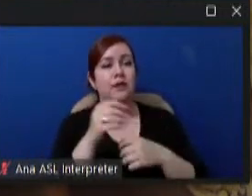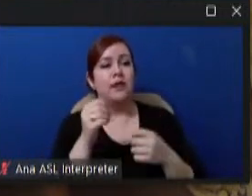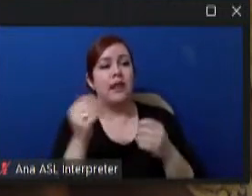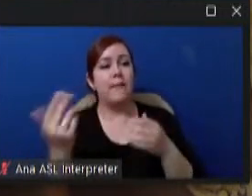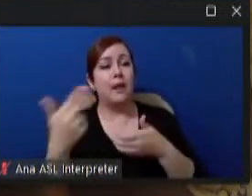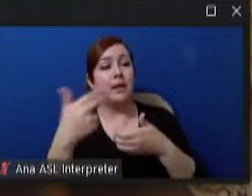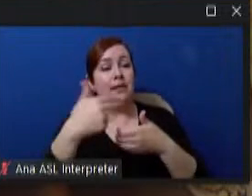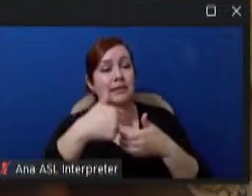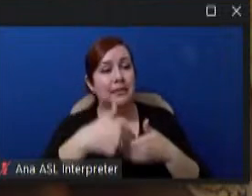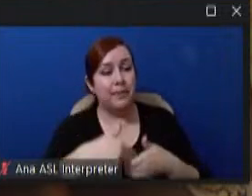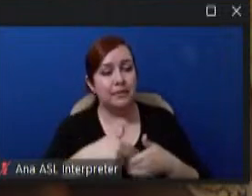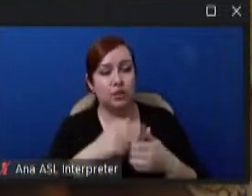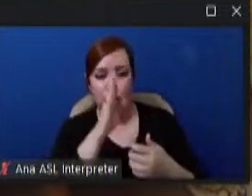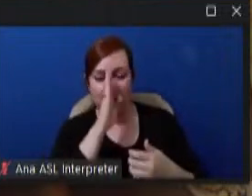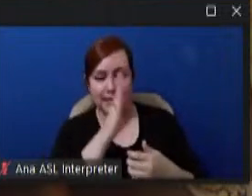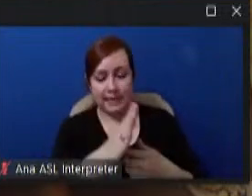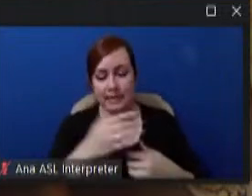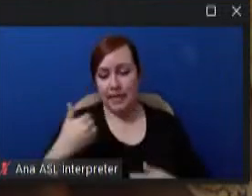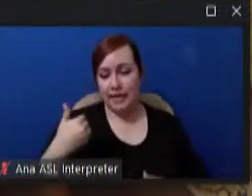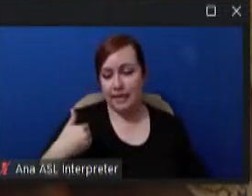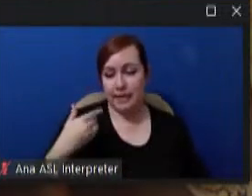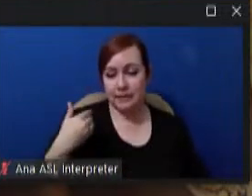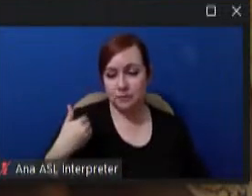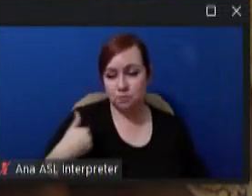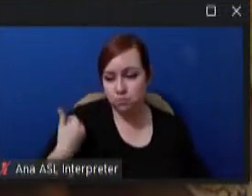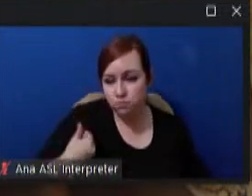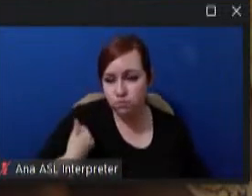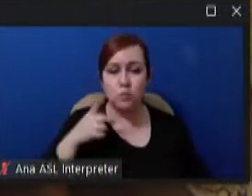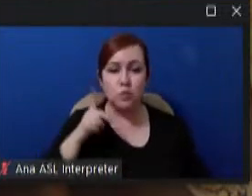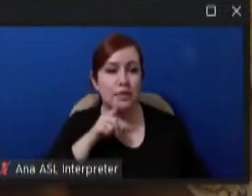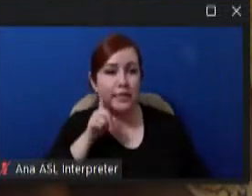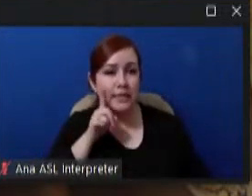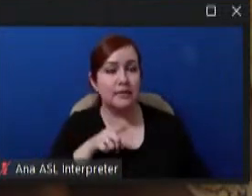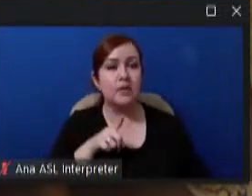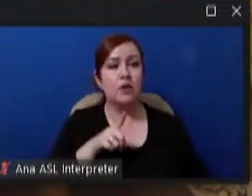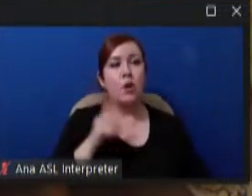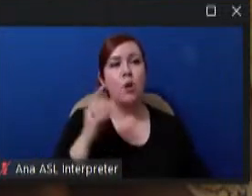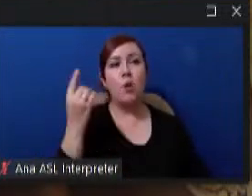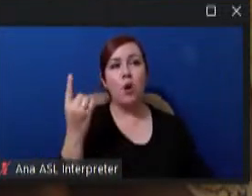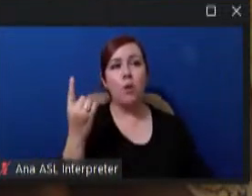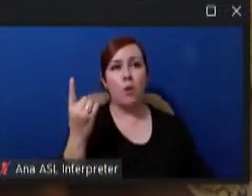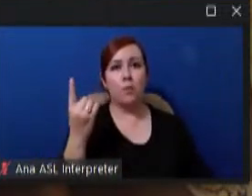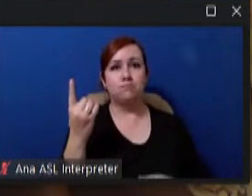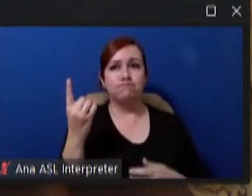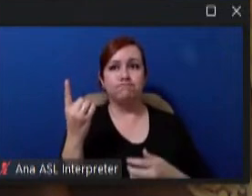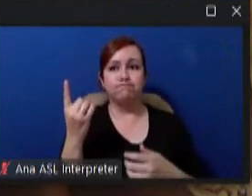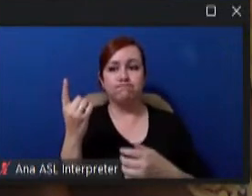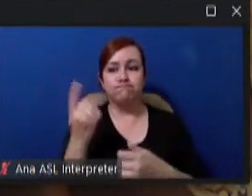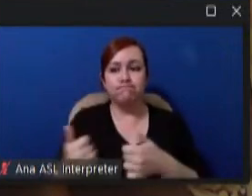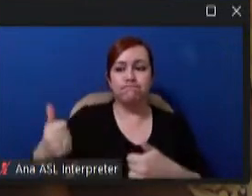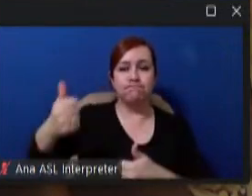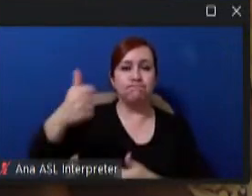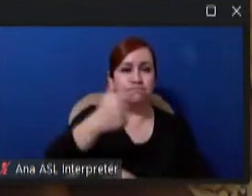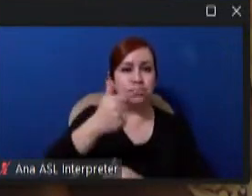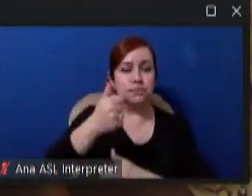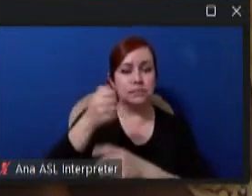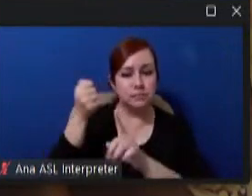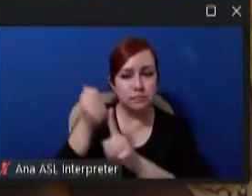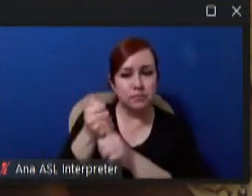These are factors that violate women and girls' ability